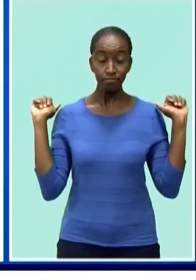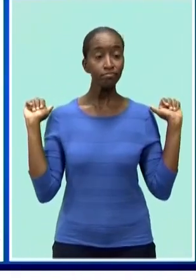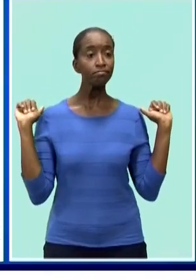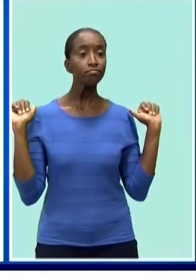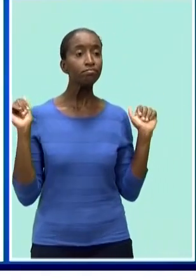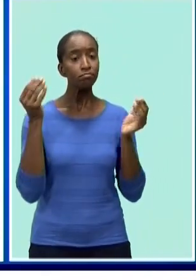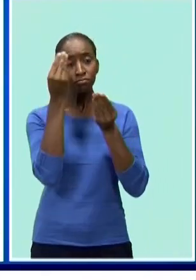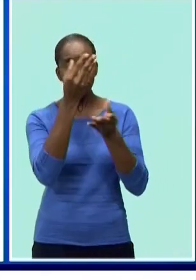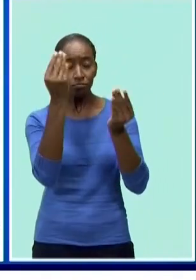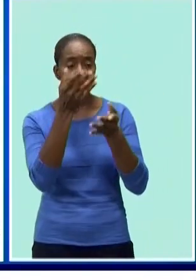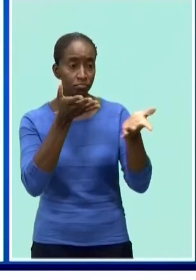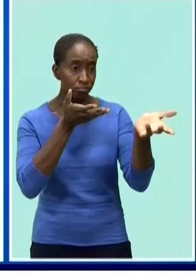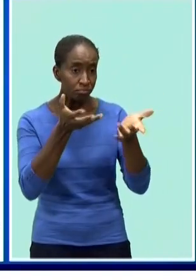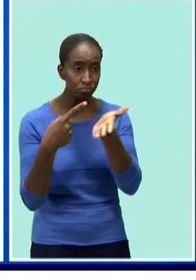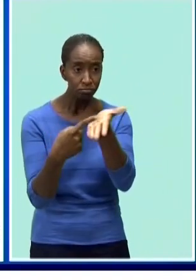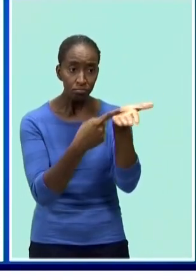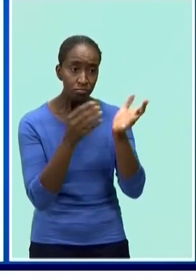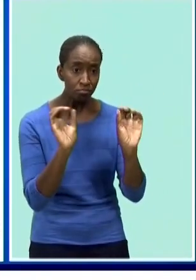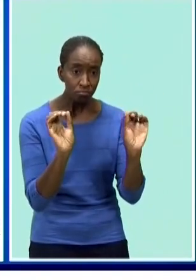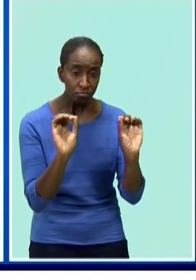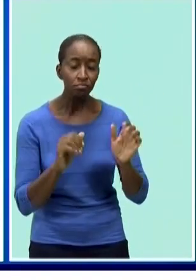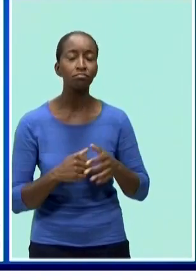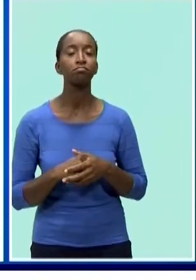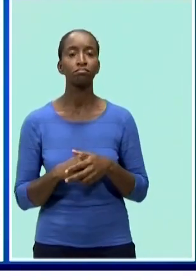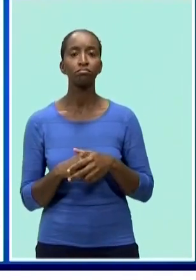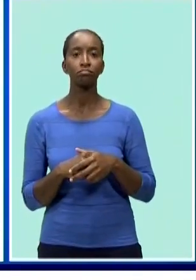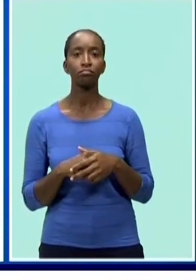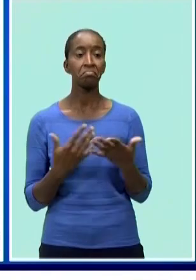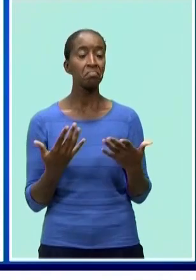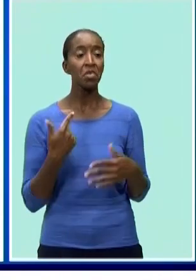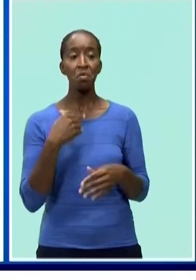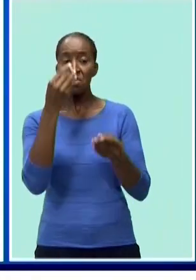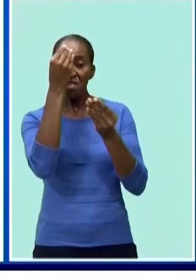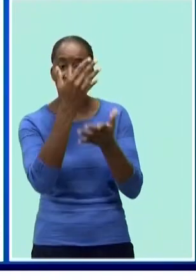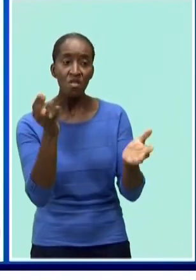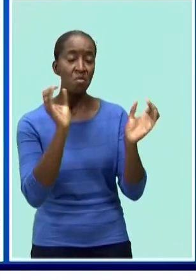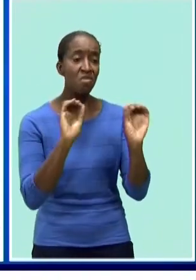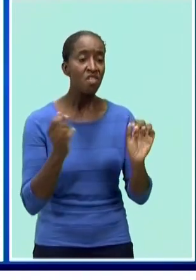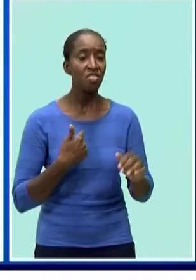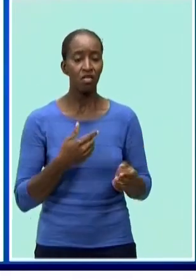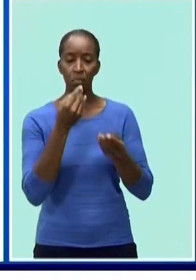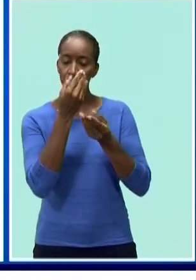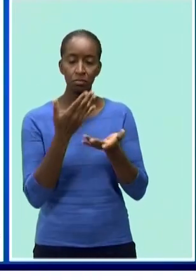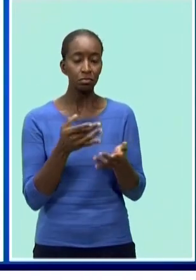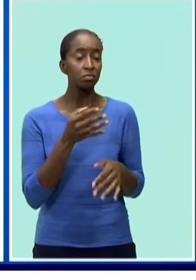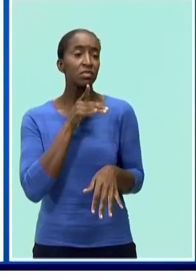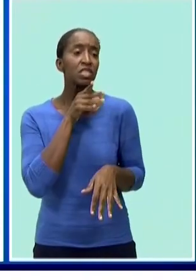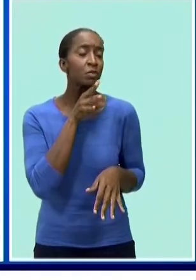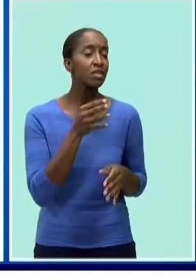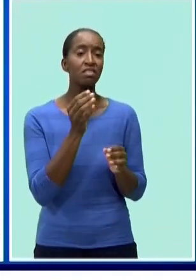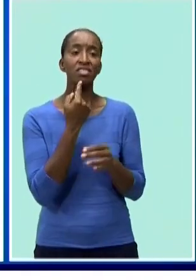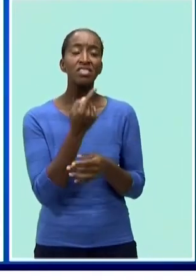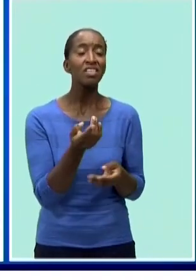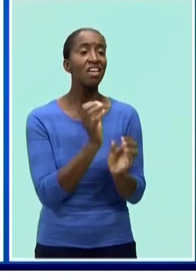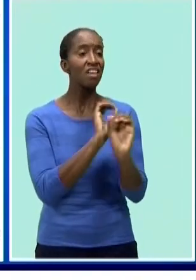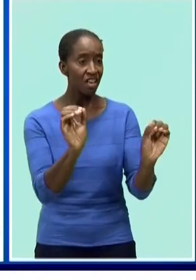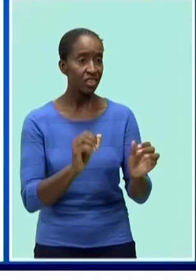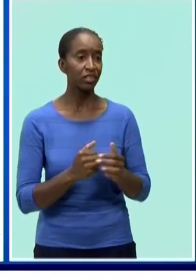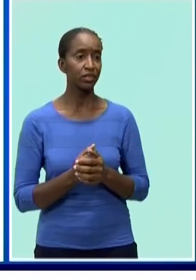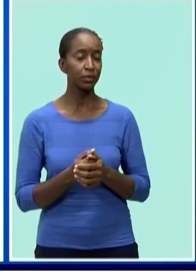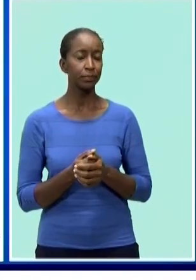lose all. So from now on, if the media has nothing to do with me, you don't hear from me, I have no comment to make. Be careful what you ask for, because you might get just